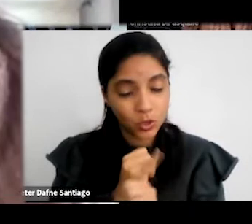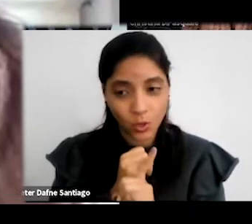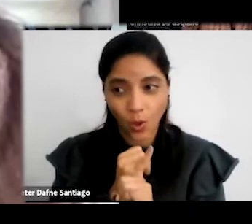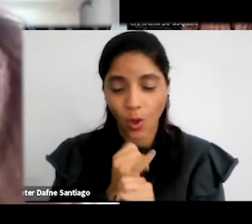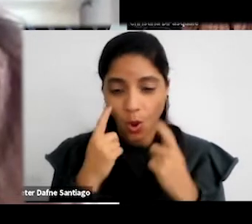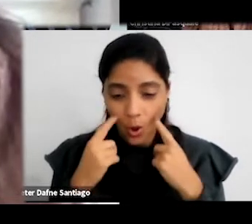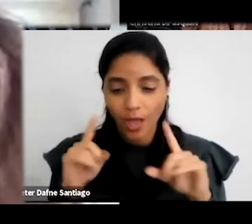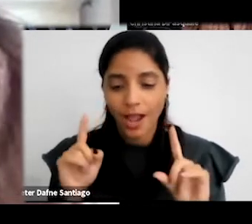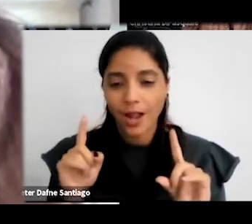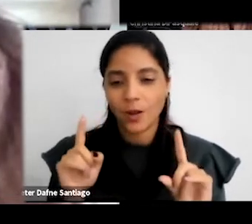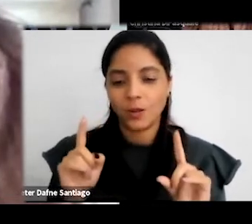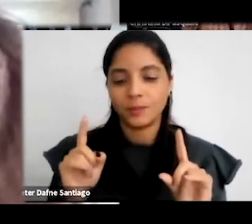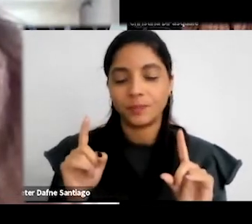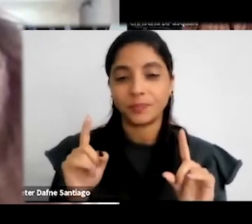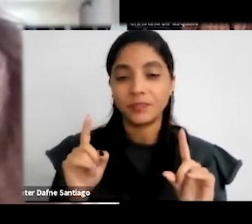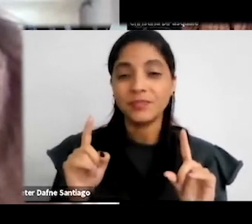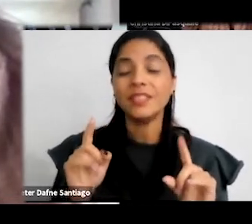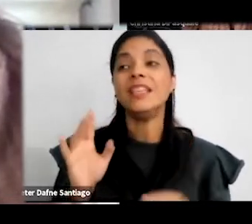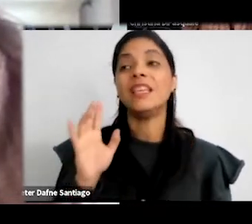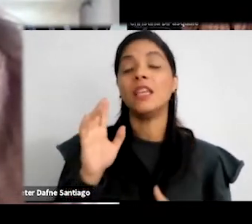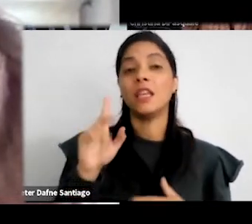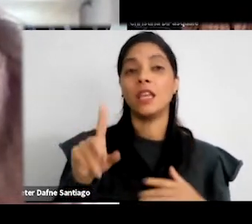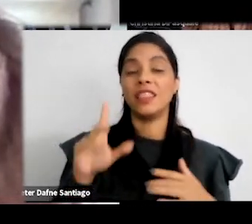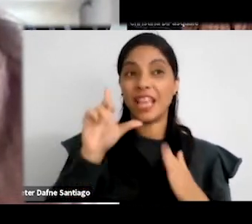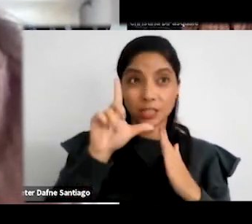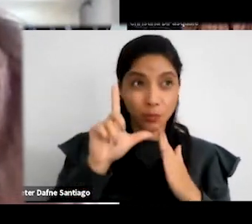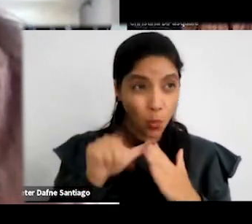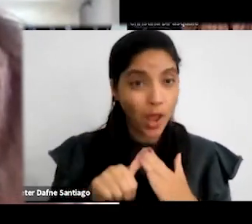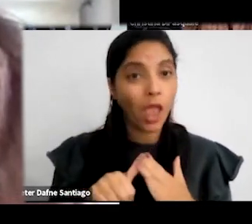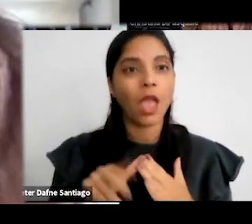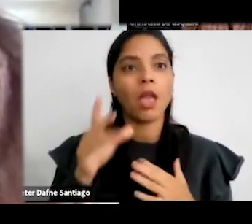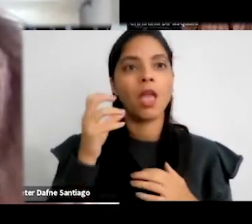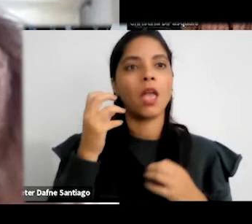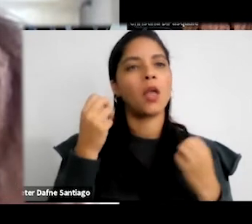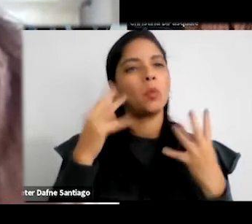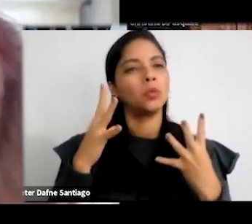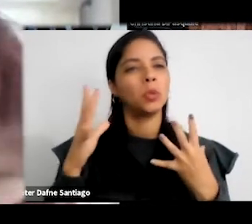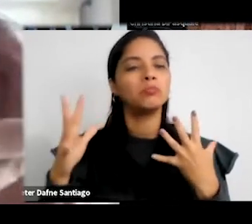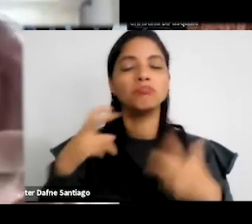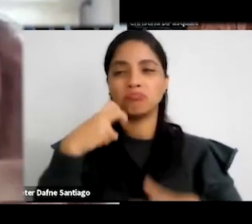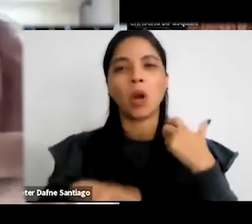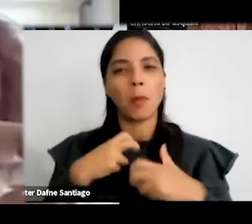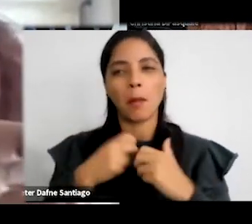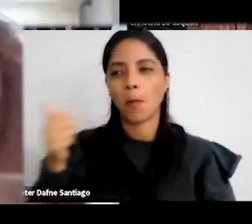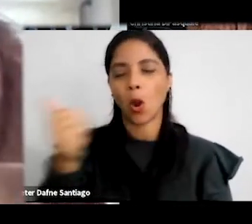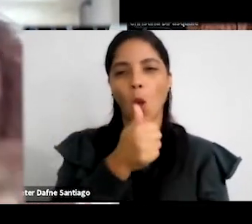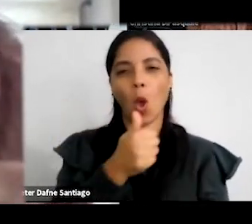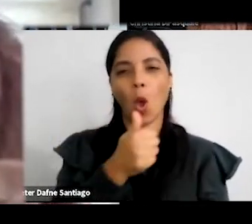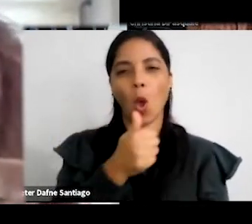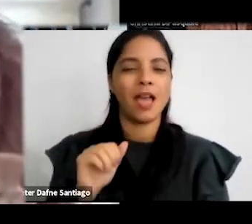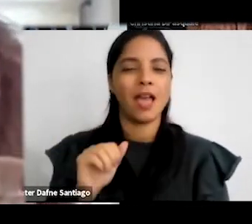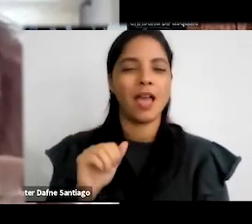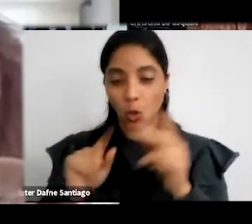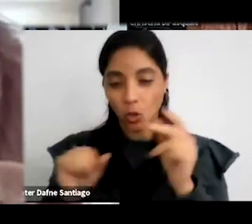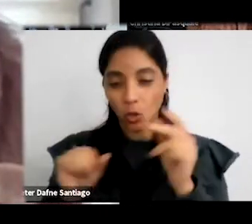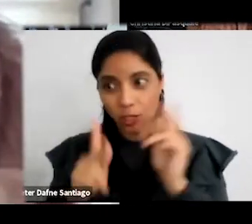operating in Chile and financing the military junta, and they called them out on the show. And it turned out, and I found it out in the